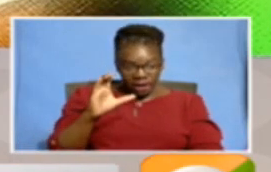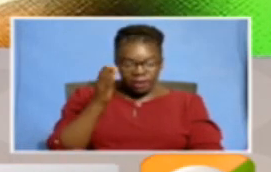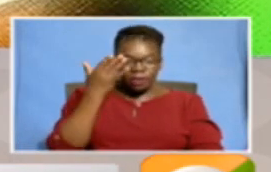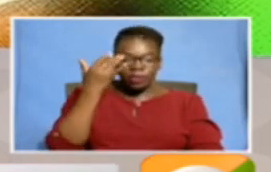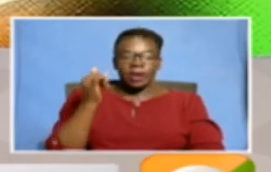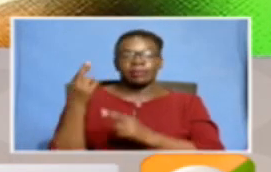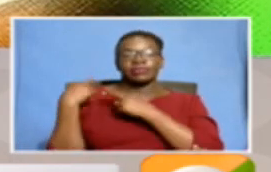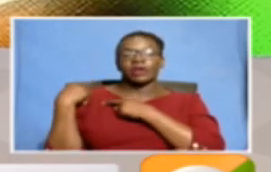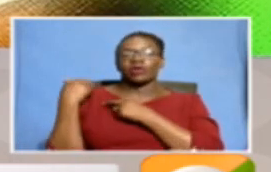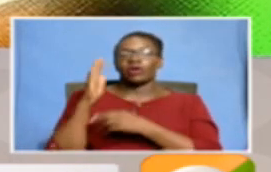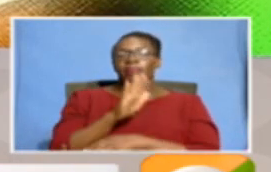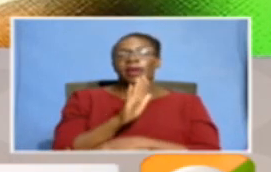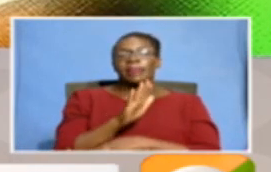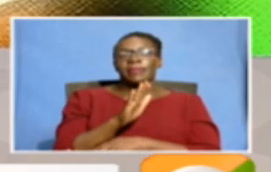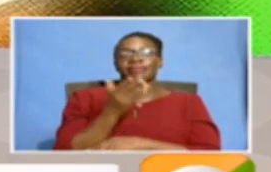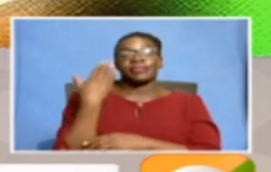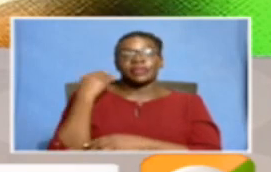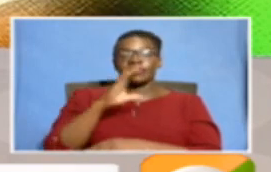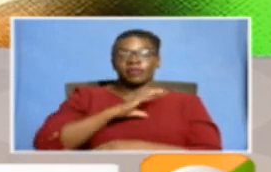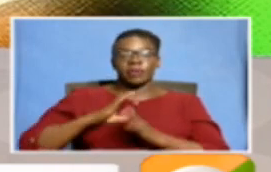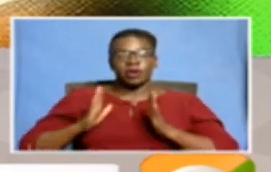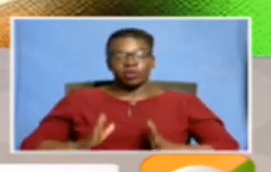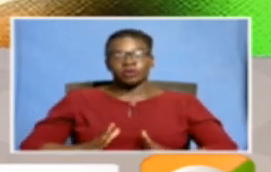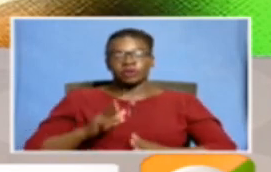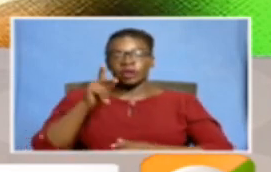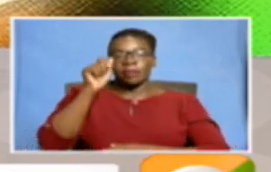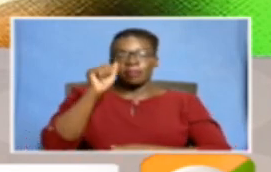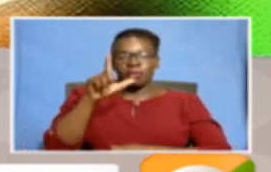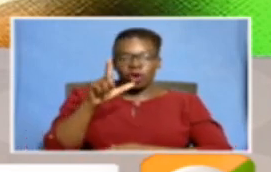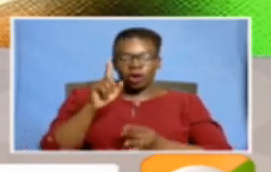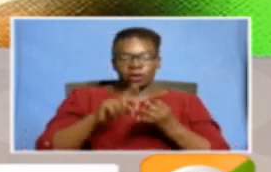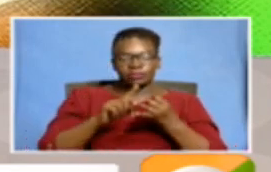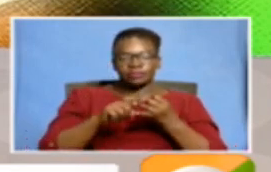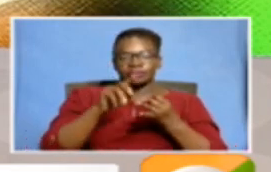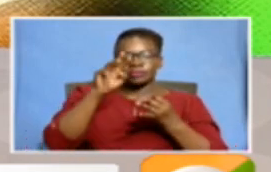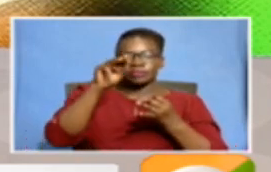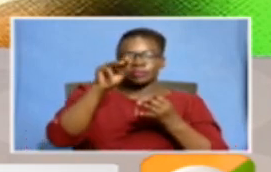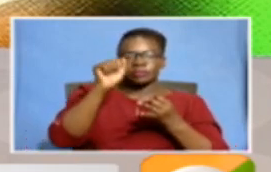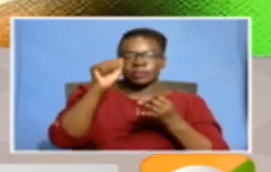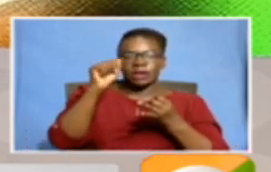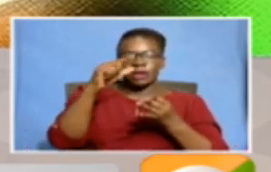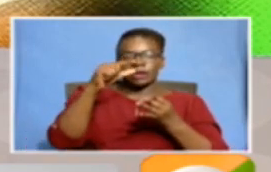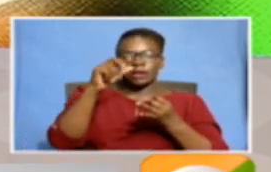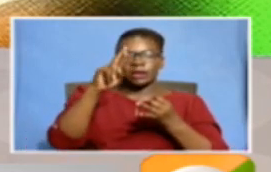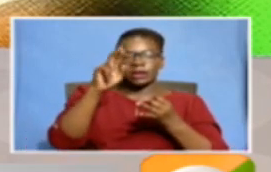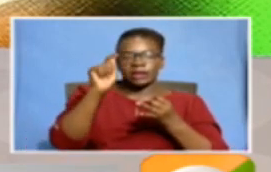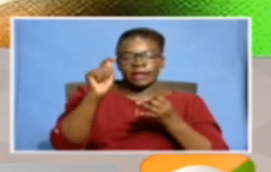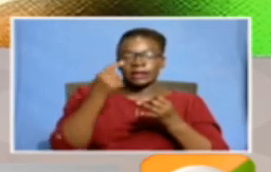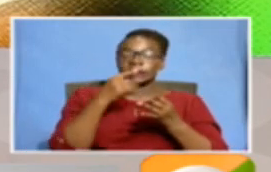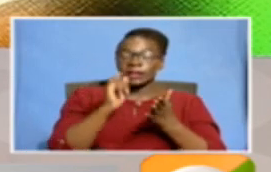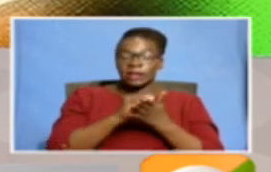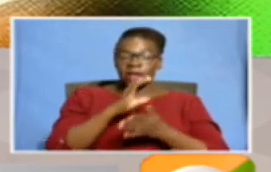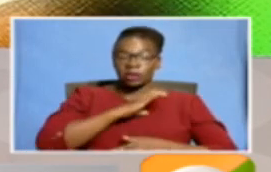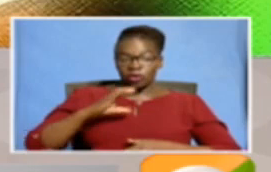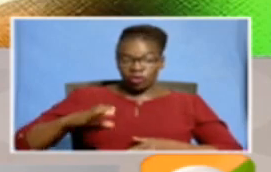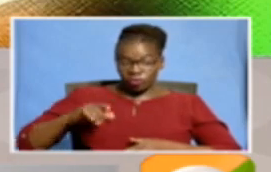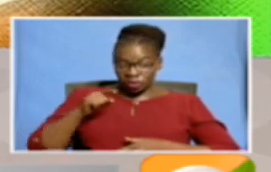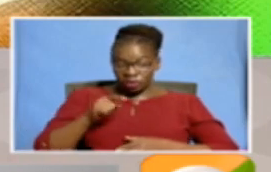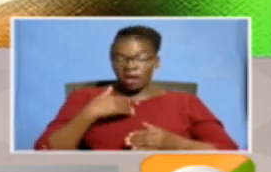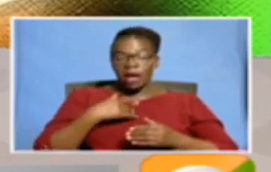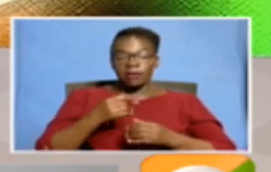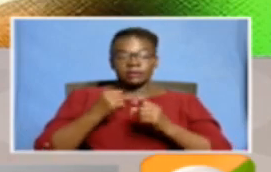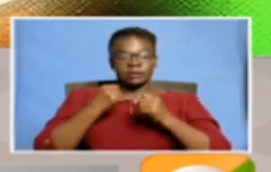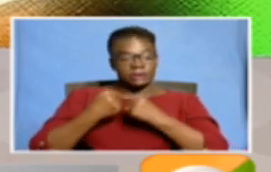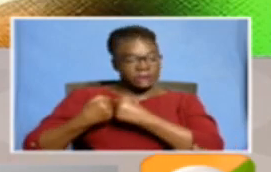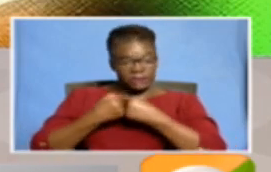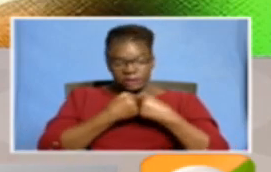facing the commission. Former commissioners Paul Kurgat and Margaret Mwachanya told the MPs that the commission had difficulty